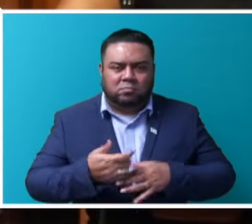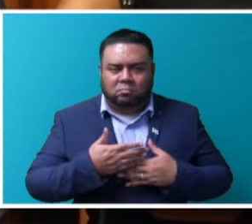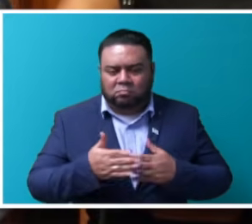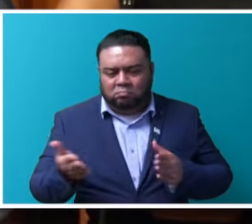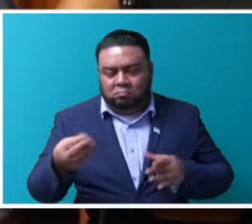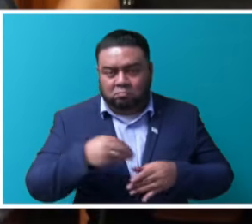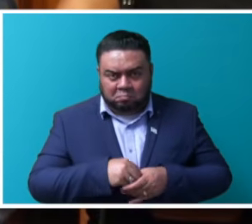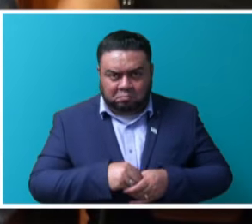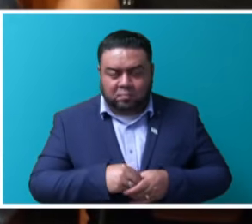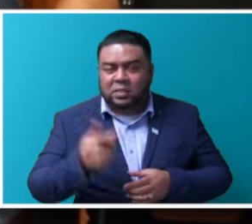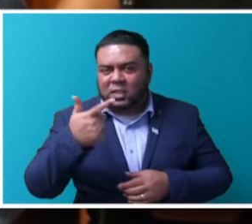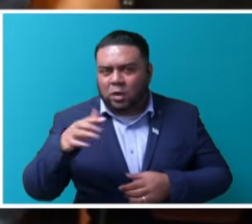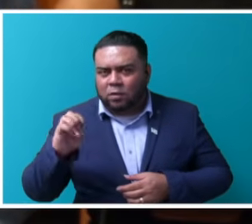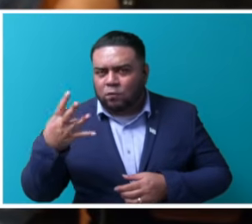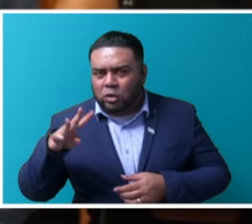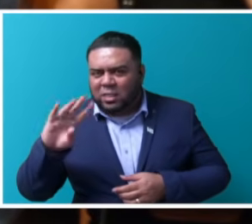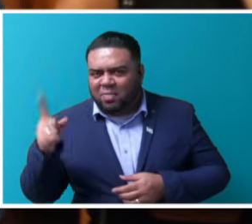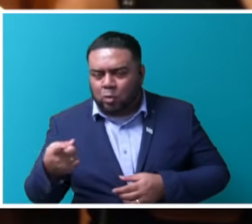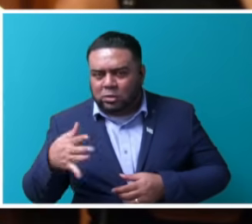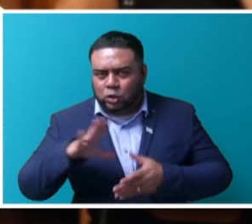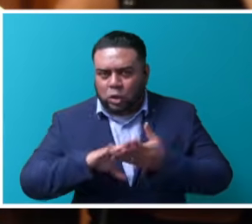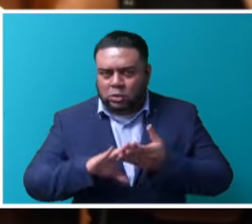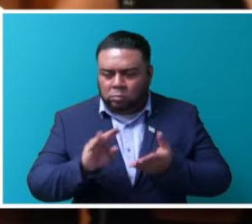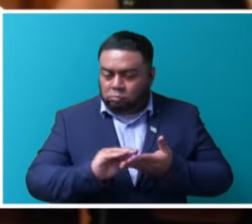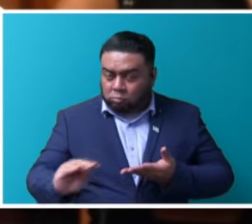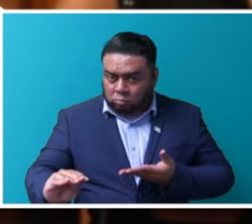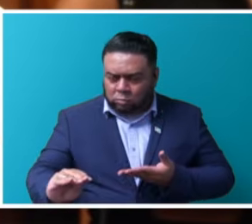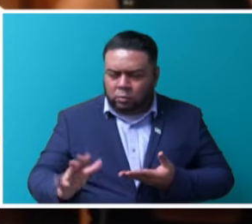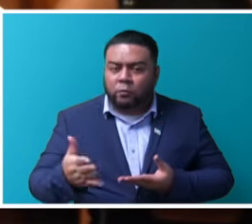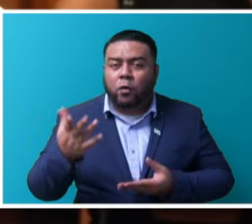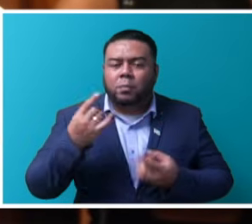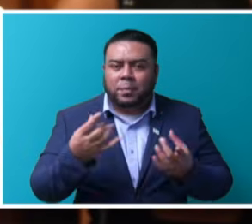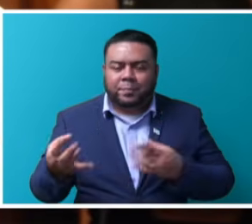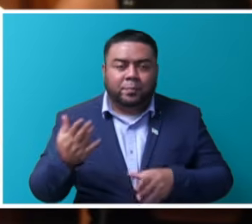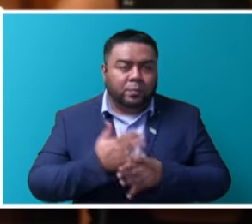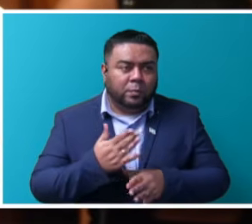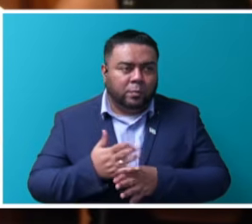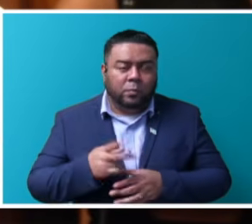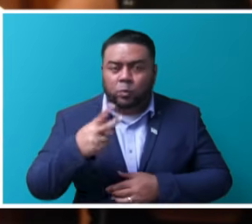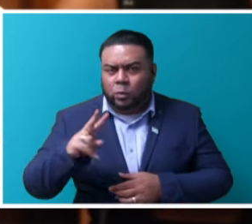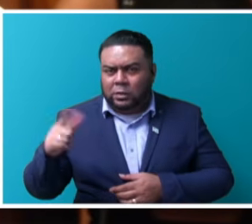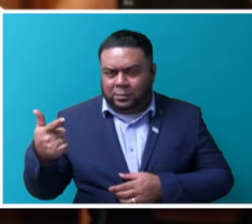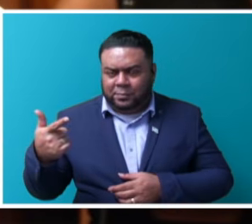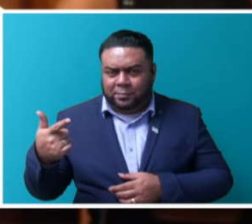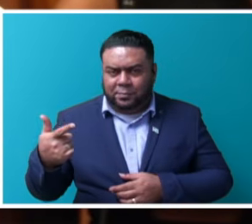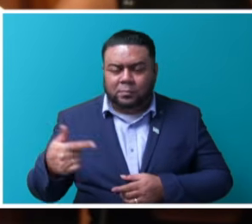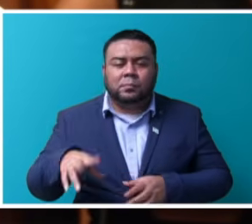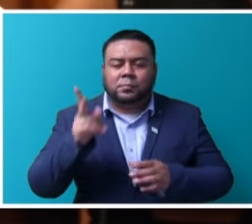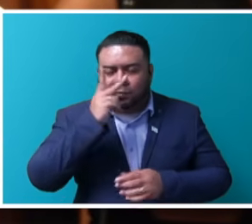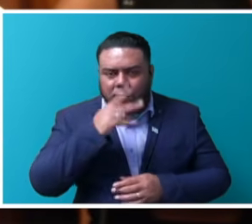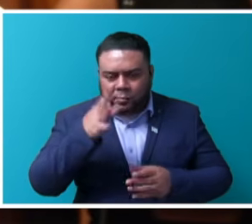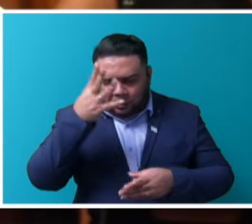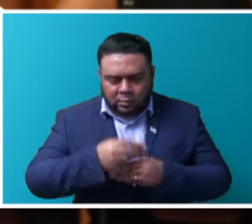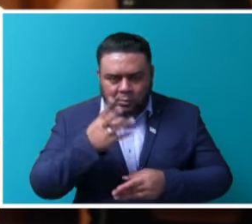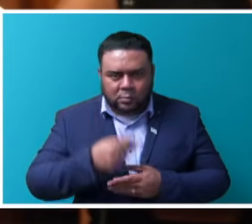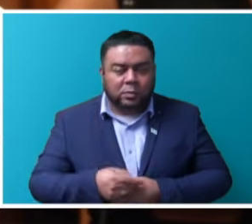allocated $740,000, Mr. Speaker, for preparatory works for the 2027 population census. The last